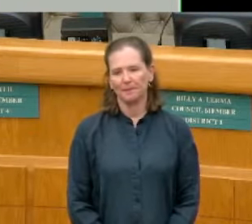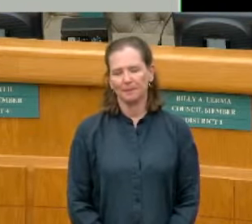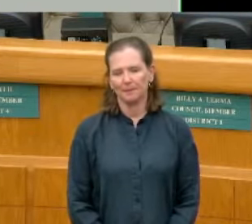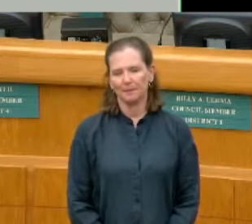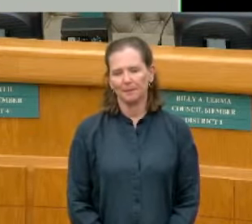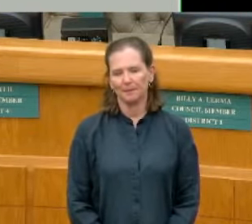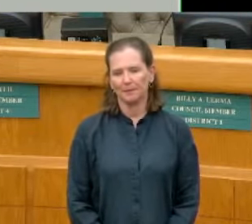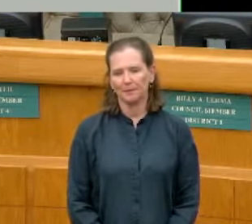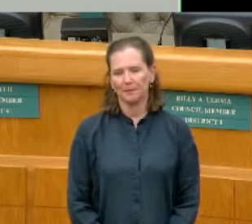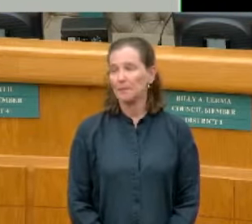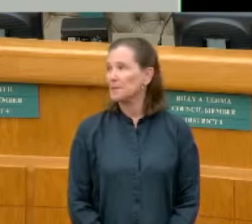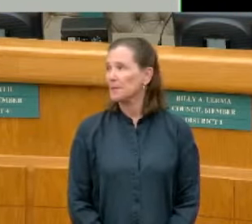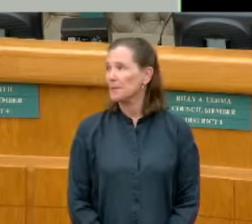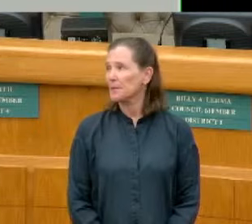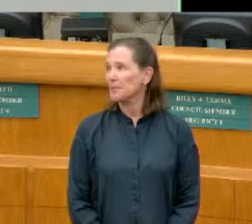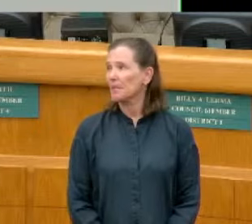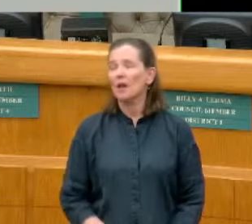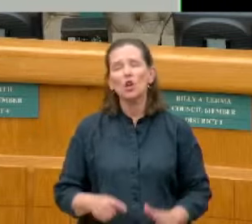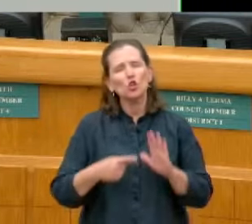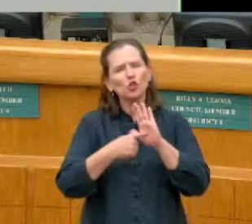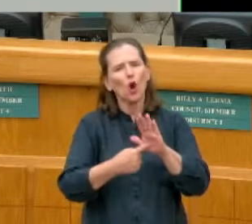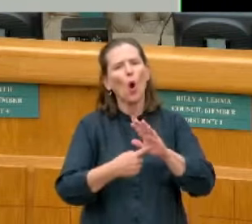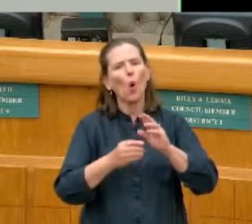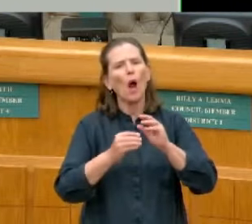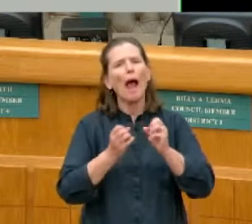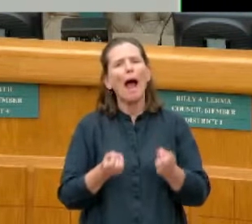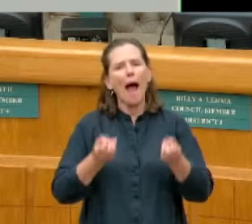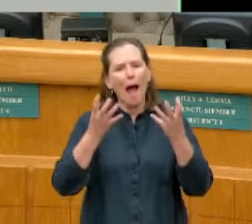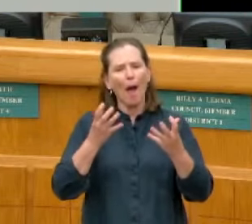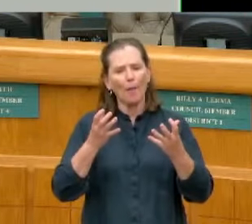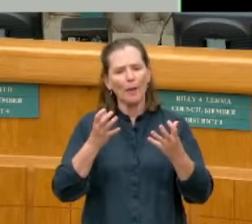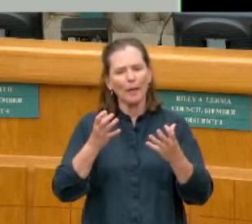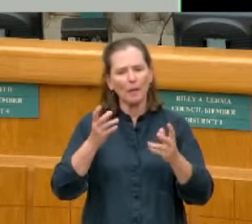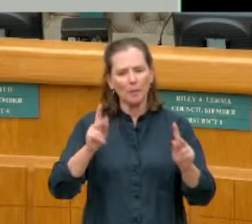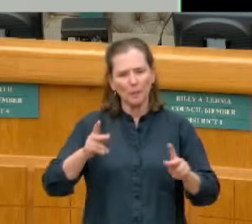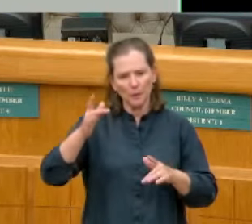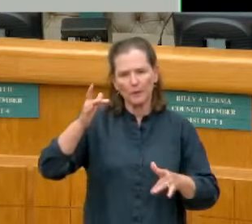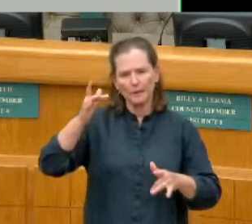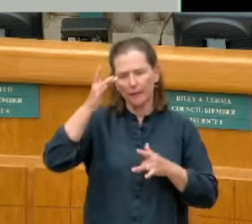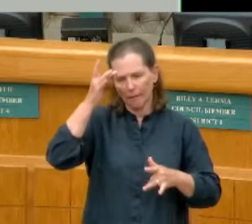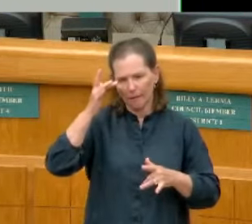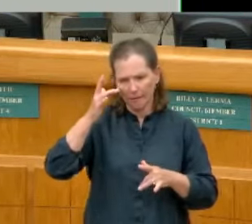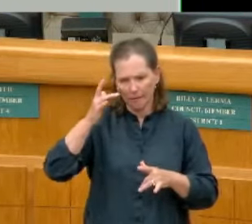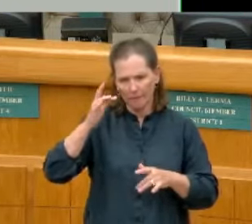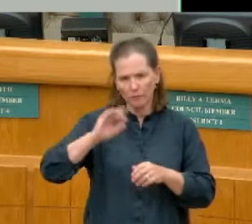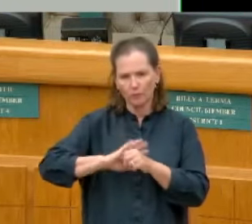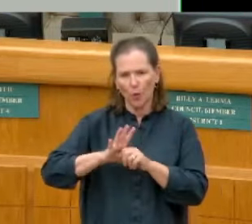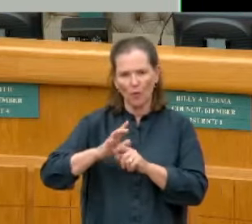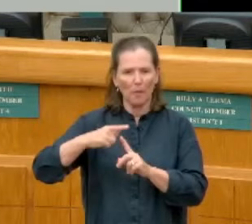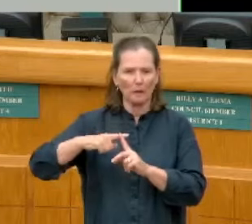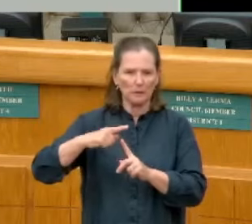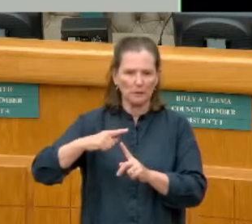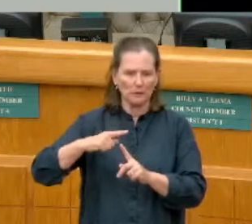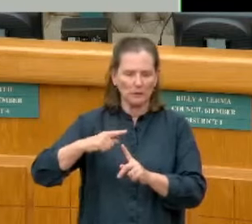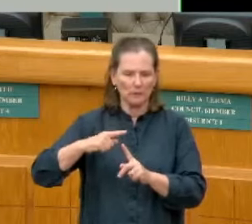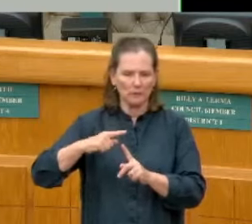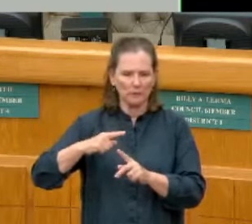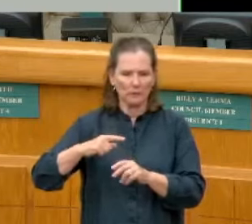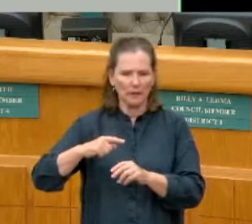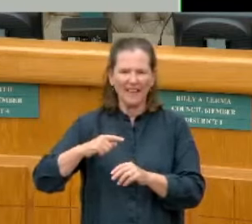Okay, and this is just the number of cases, and it shows you how the model is fit to the number of cases. This is